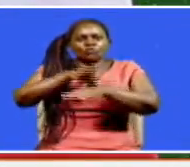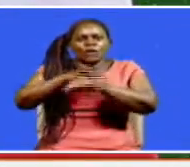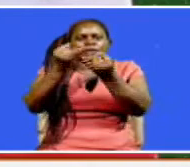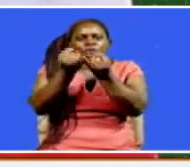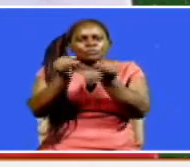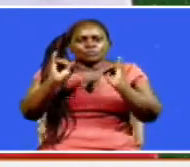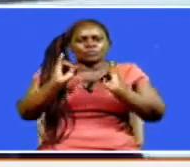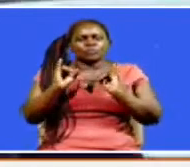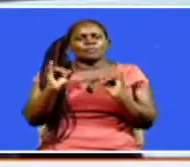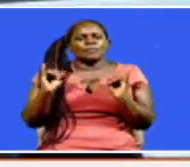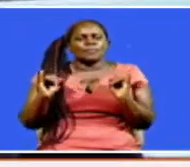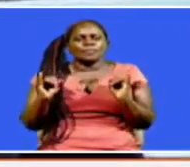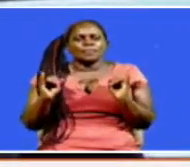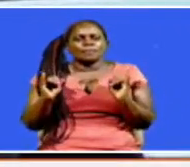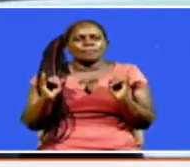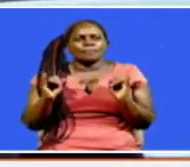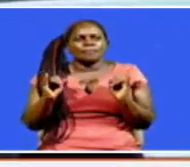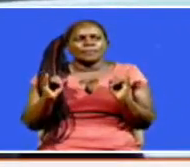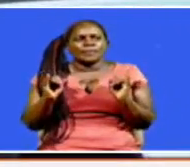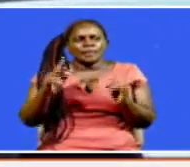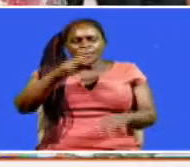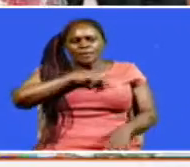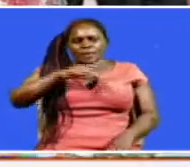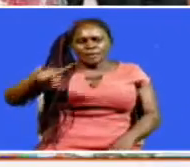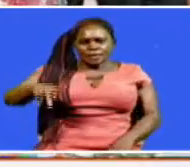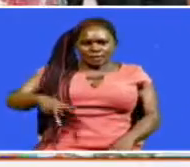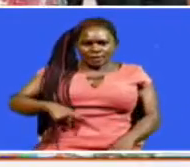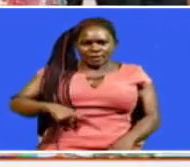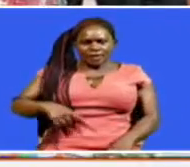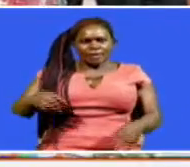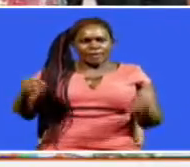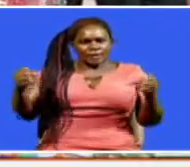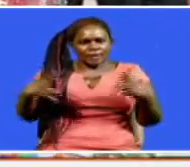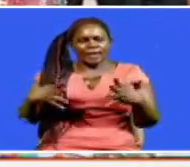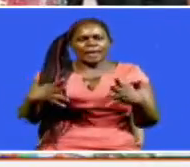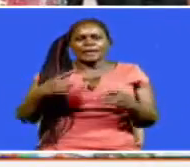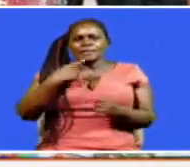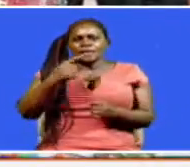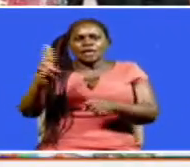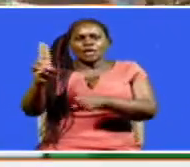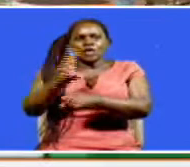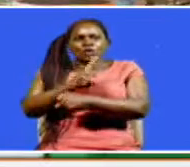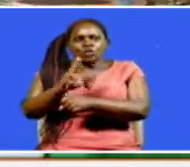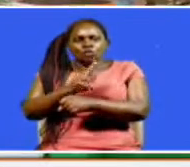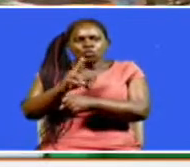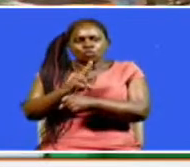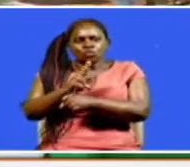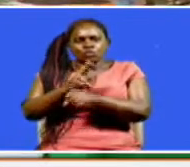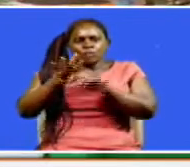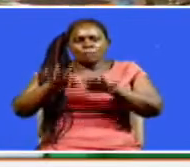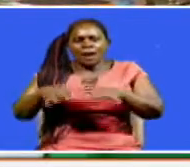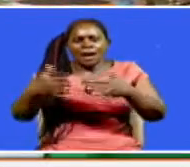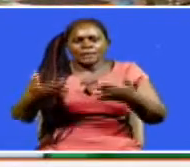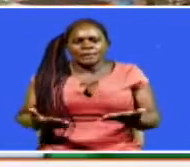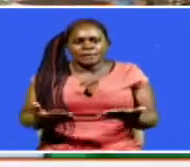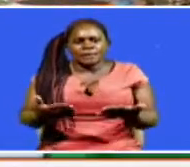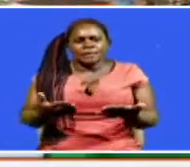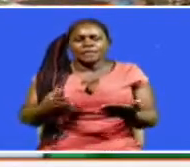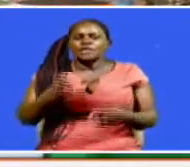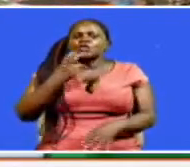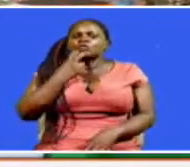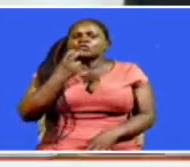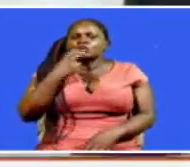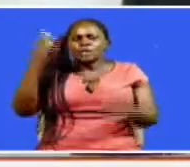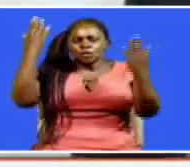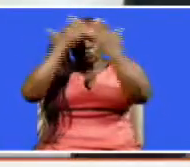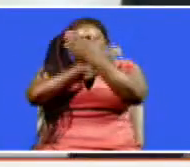and sovereignty. The king was well apprised. He used the state banquet hosted by President William Ruto on Tuesday